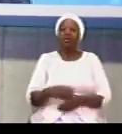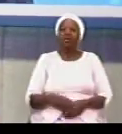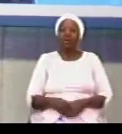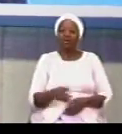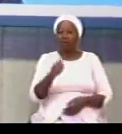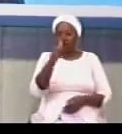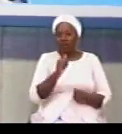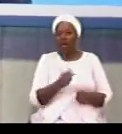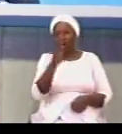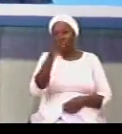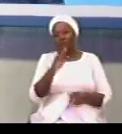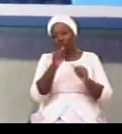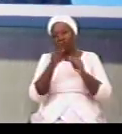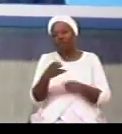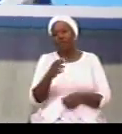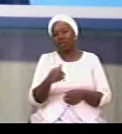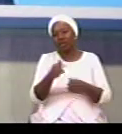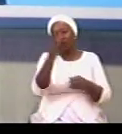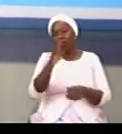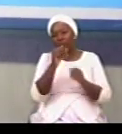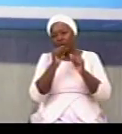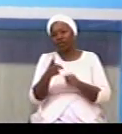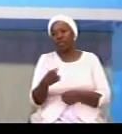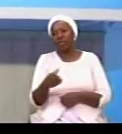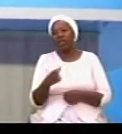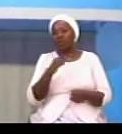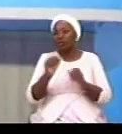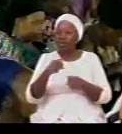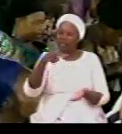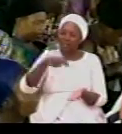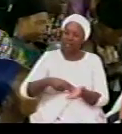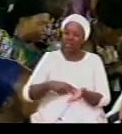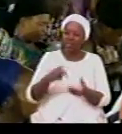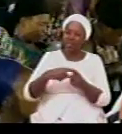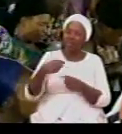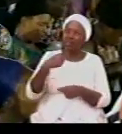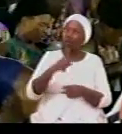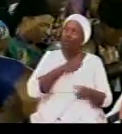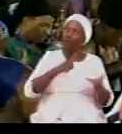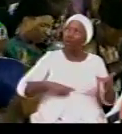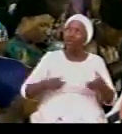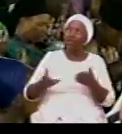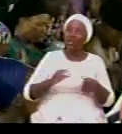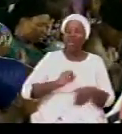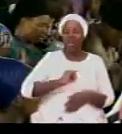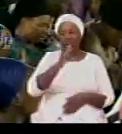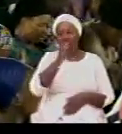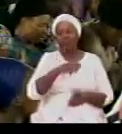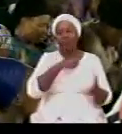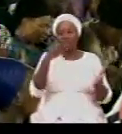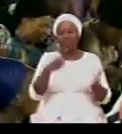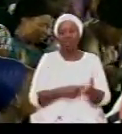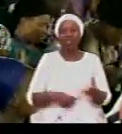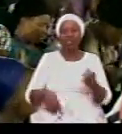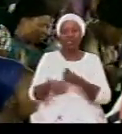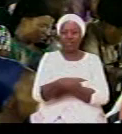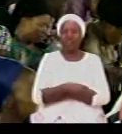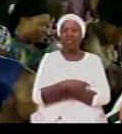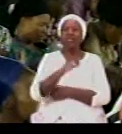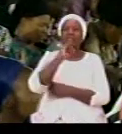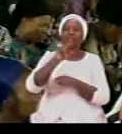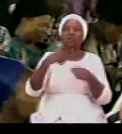up and say, Lord, here am I. This day is going to be the day of my salvation. The day